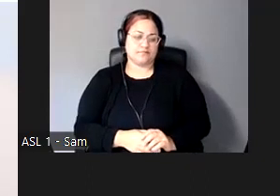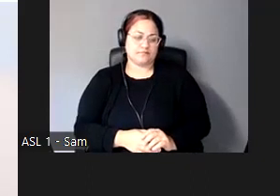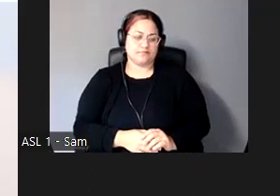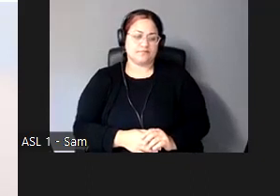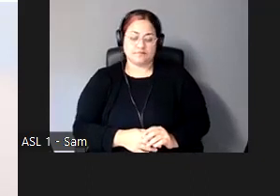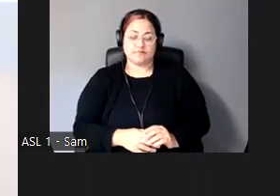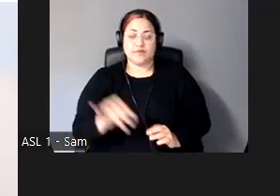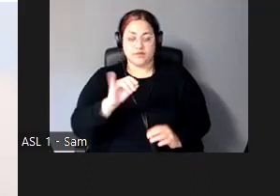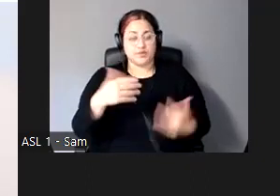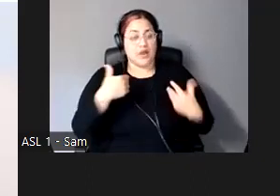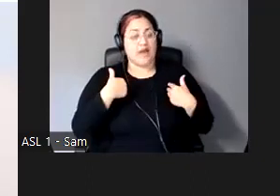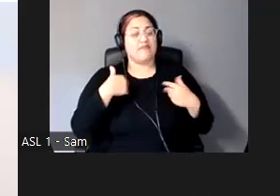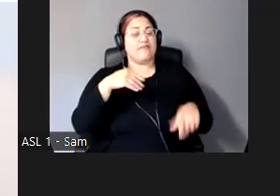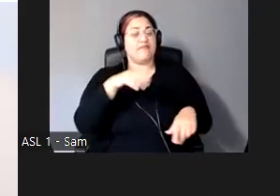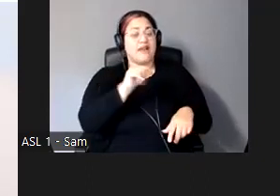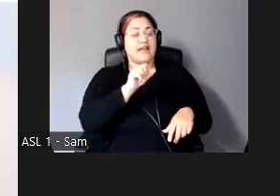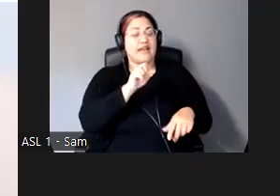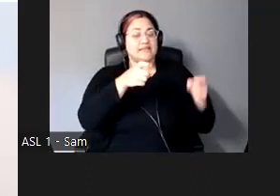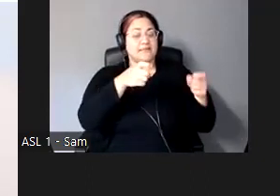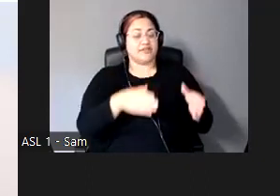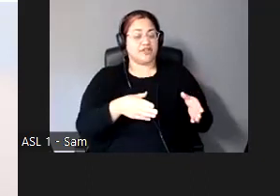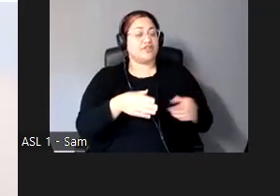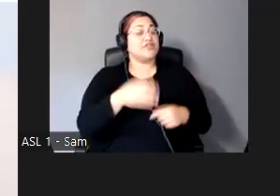right individuals and organizations who can help you,